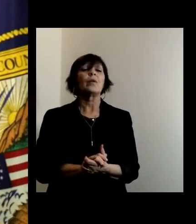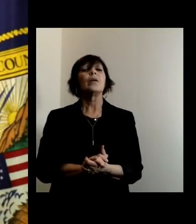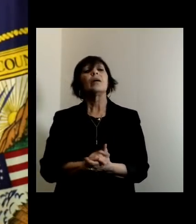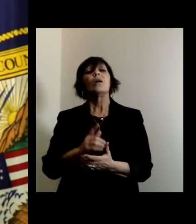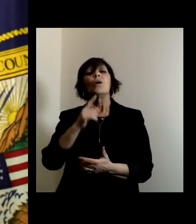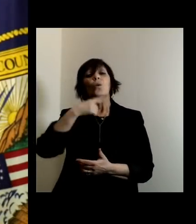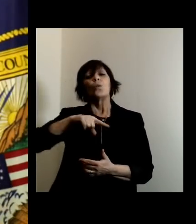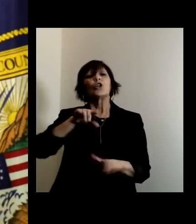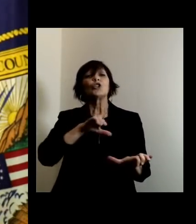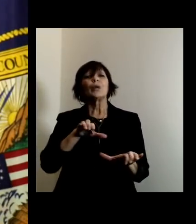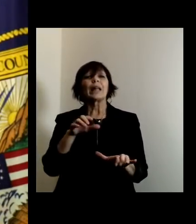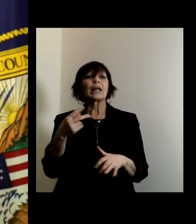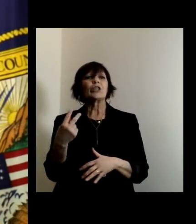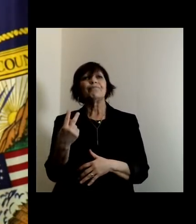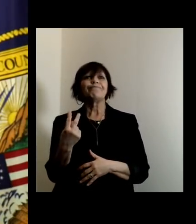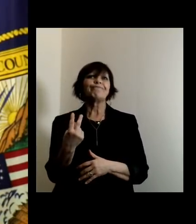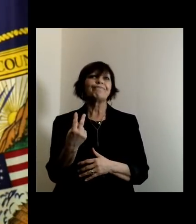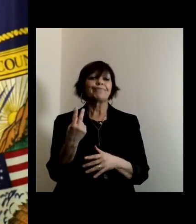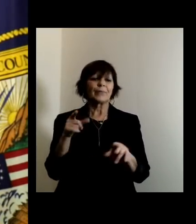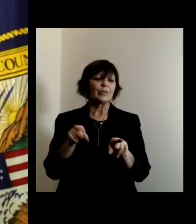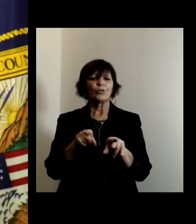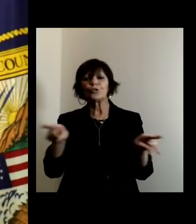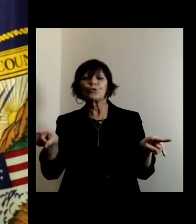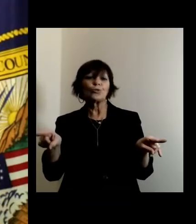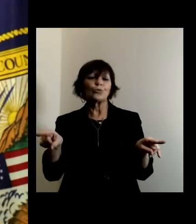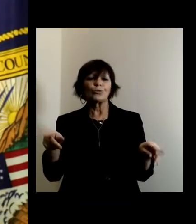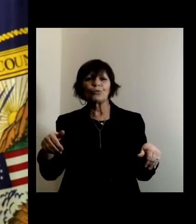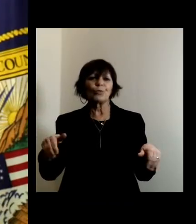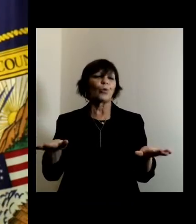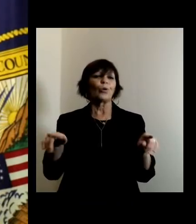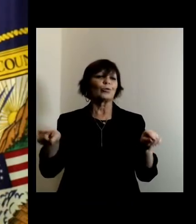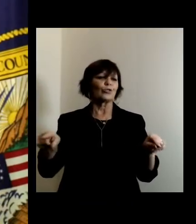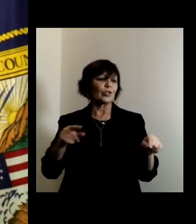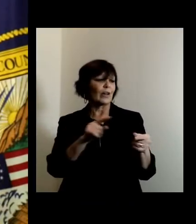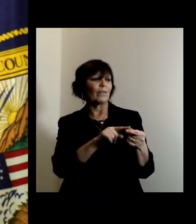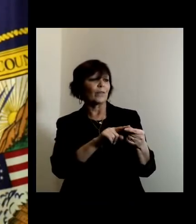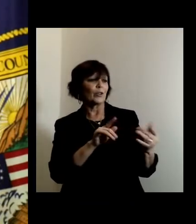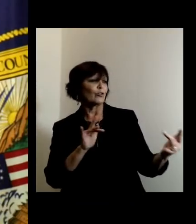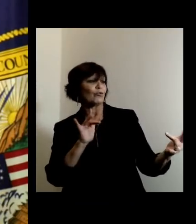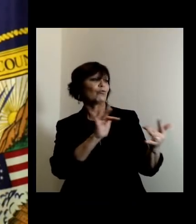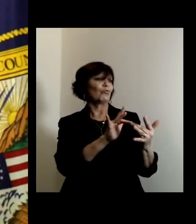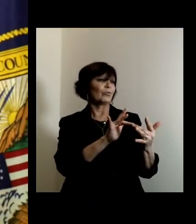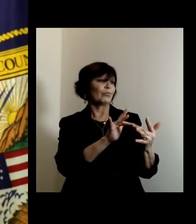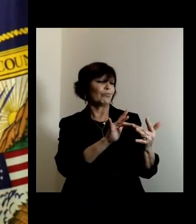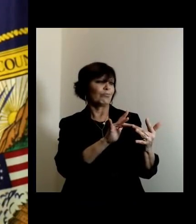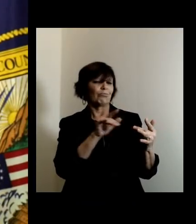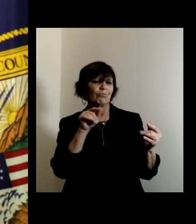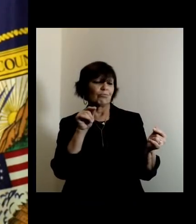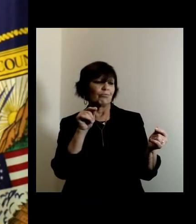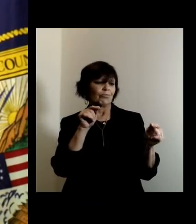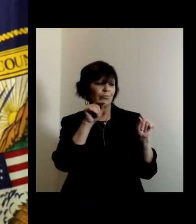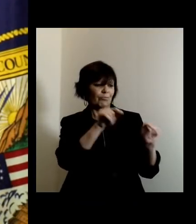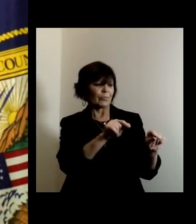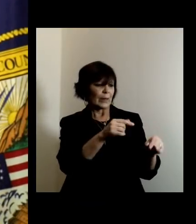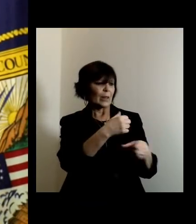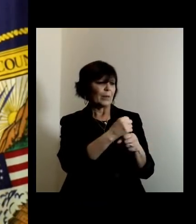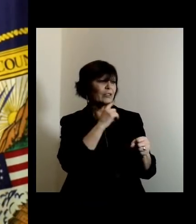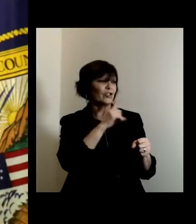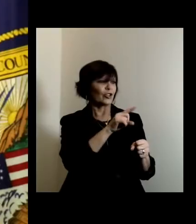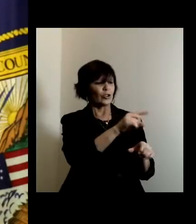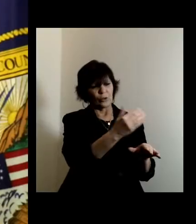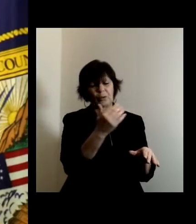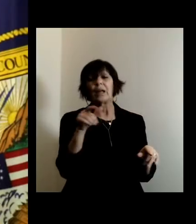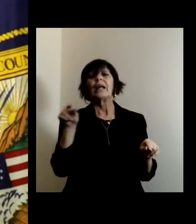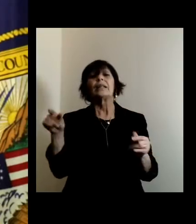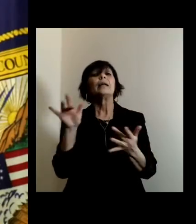we're doing kind of a two-pronged approach. First of all, reaching out to those people that test positive and just making sure that they're aware,